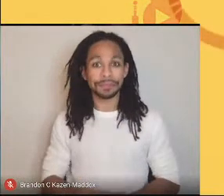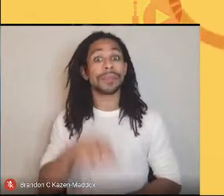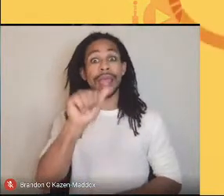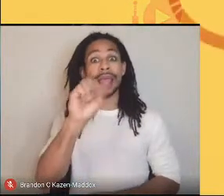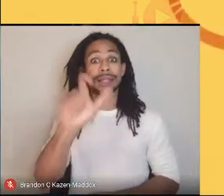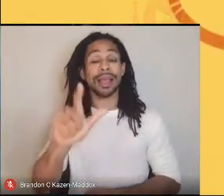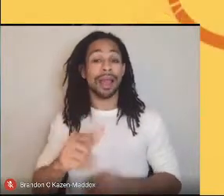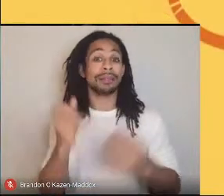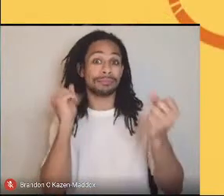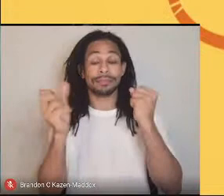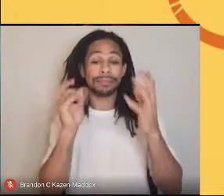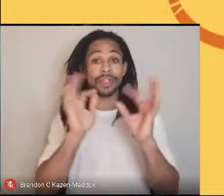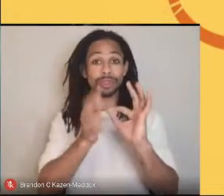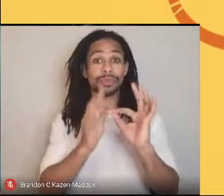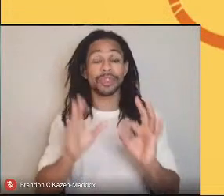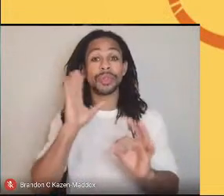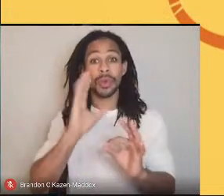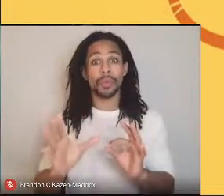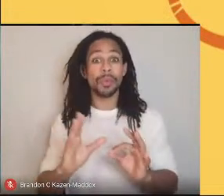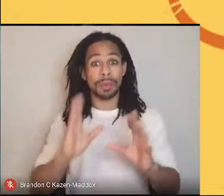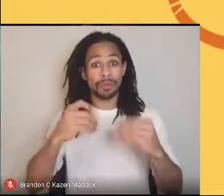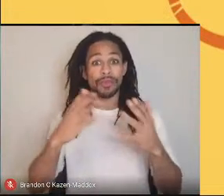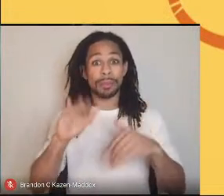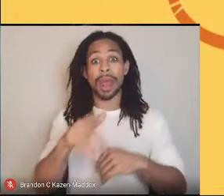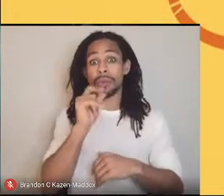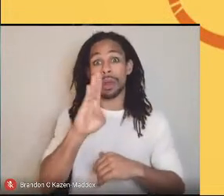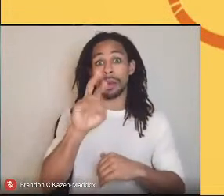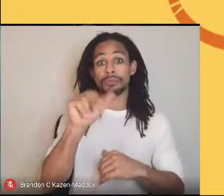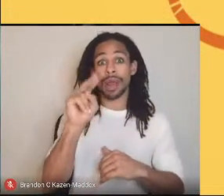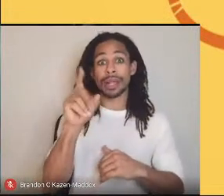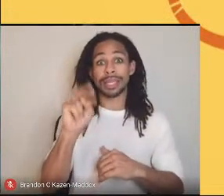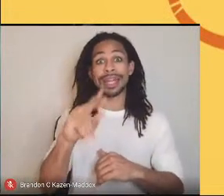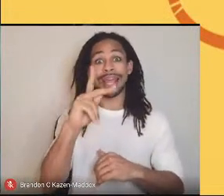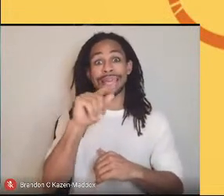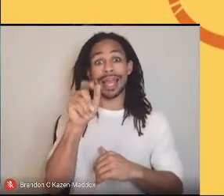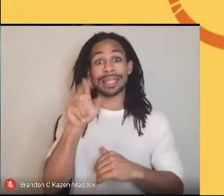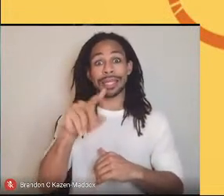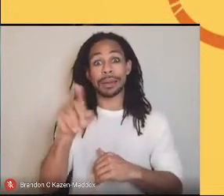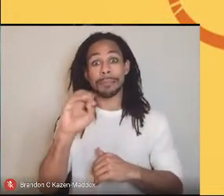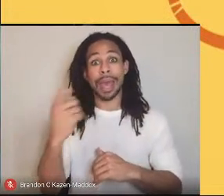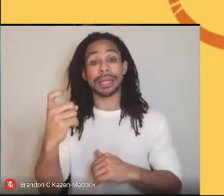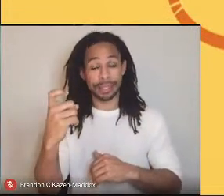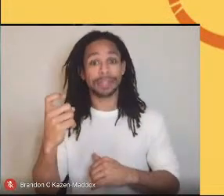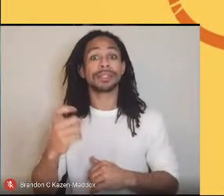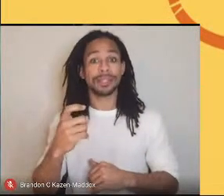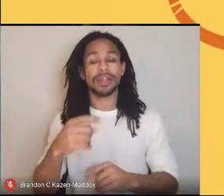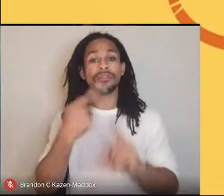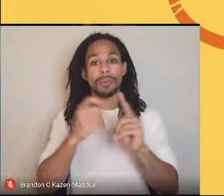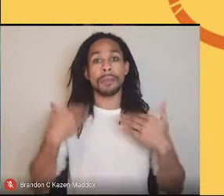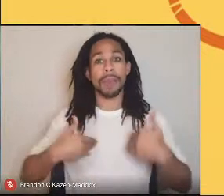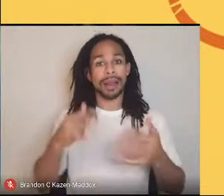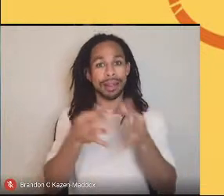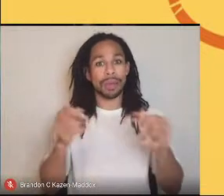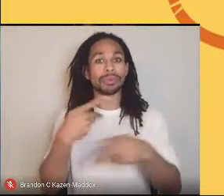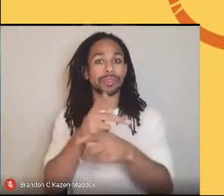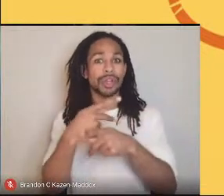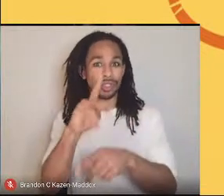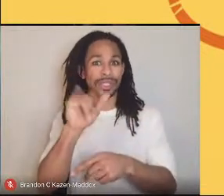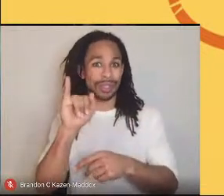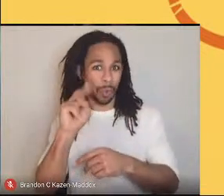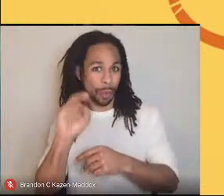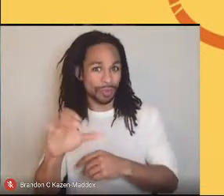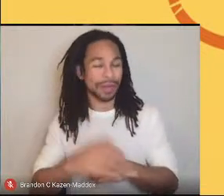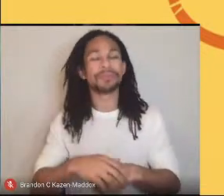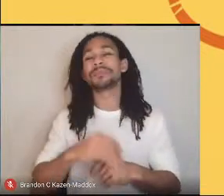ASL interpretation for this session will be provided by Brandon C. Kazen Maddox of Body Language Productions. Learn